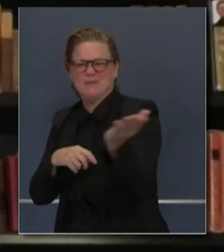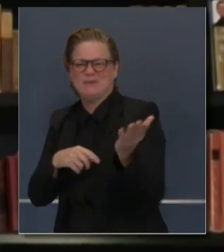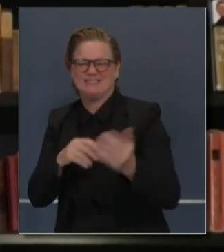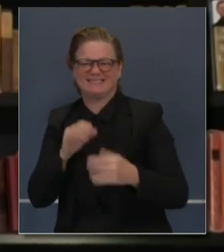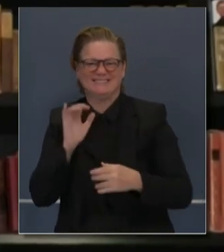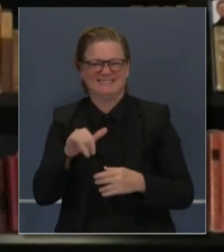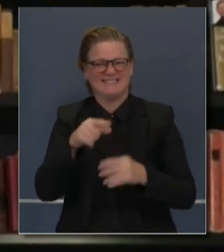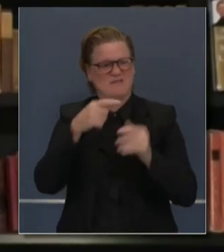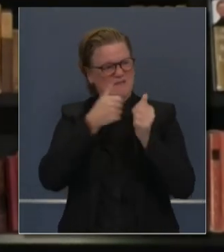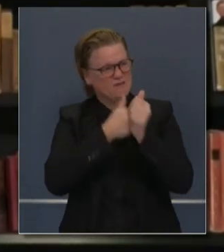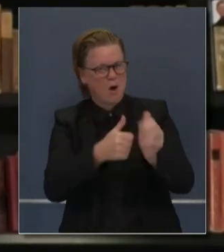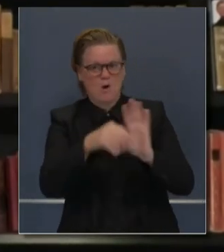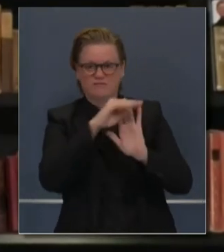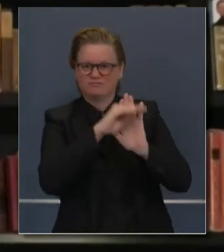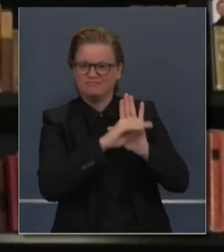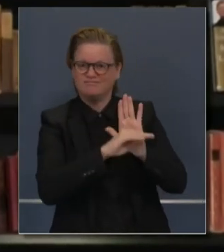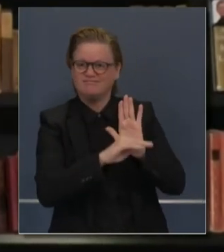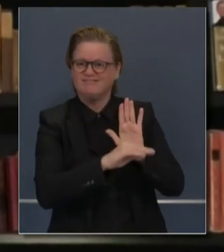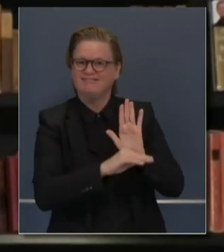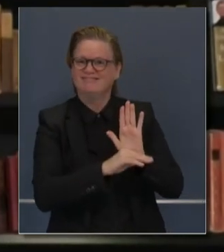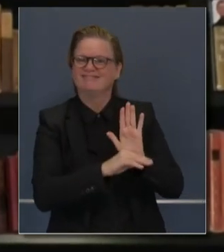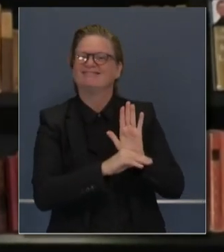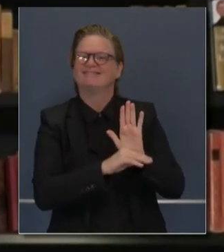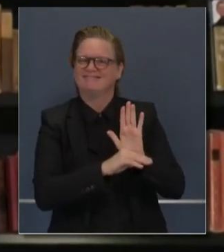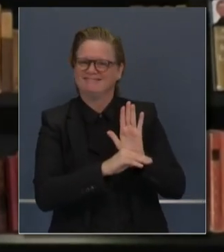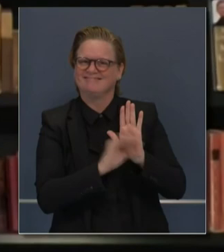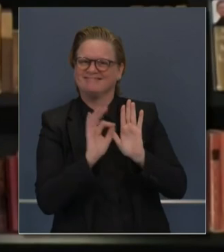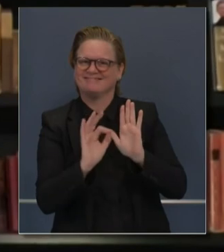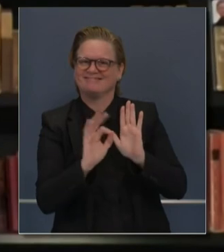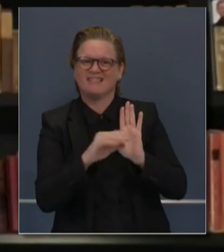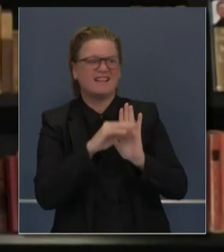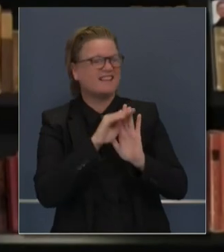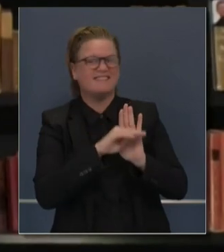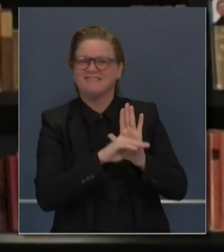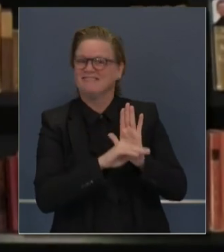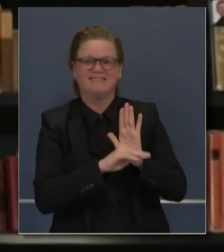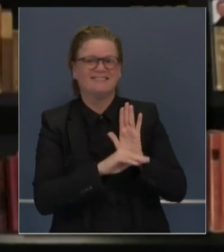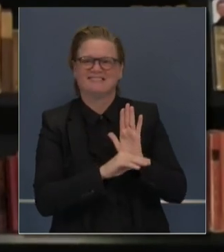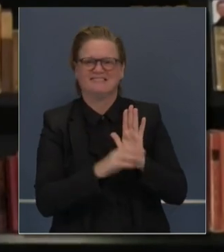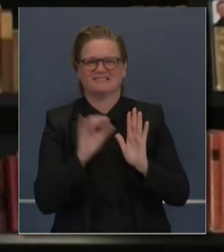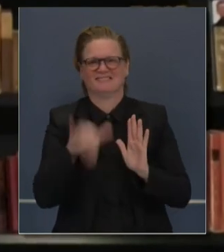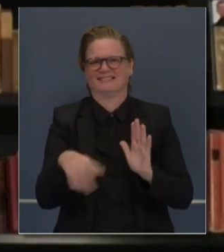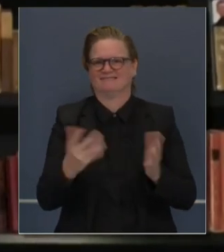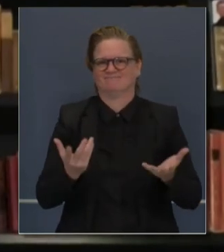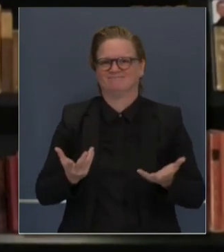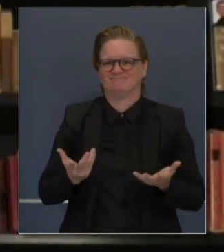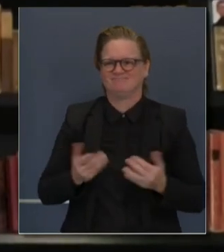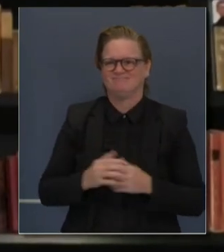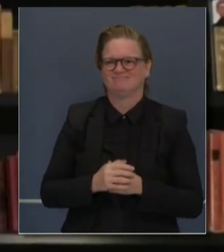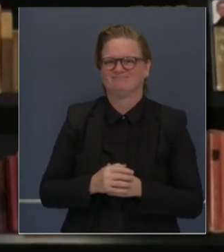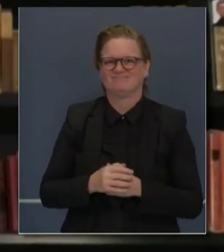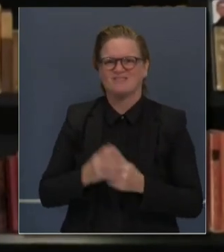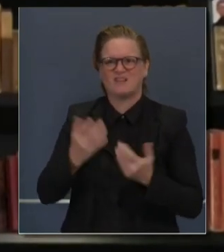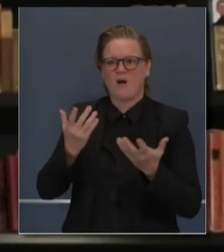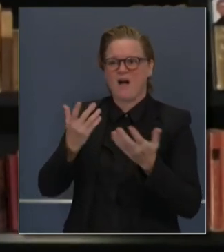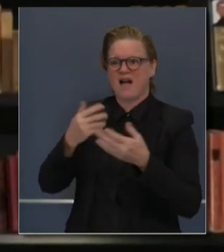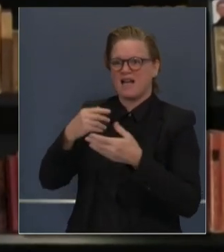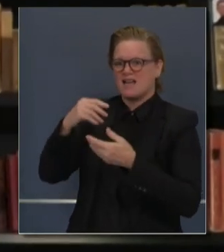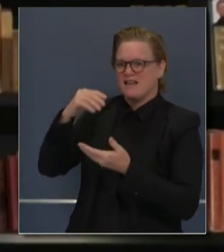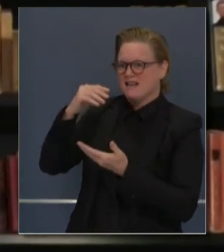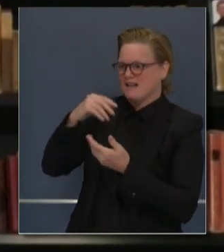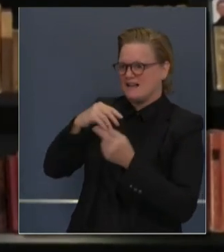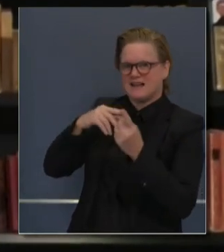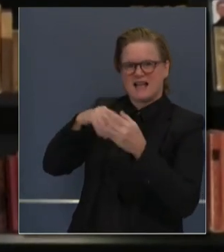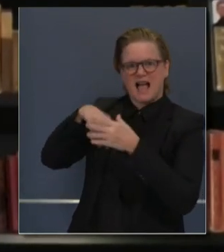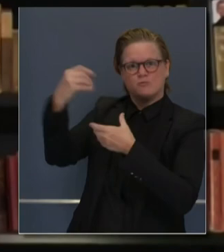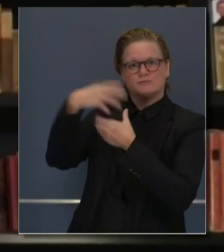time, and then the issue of indoor versus outdoor, that's just fundamental. Of course, that's not particularly novel, new. That's pretty self-evident to anyone